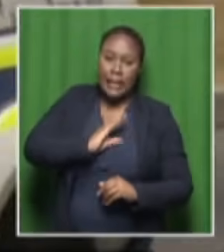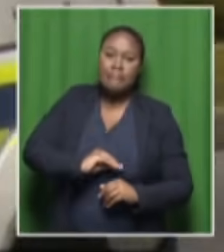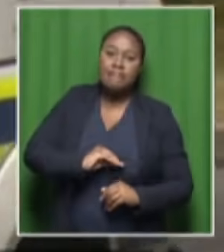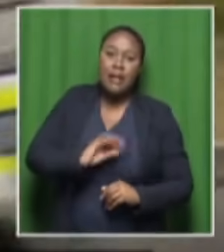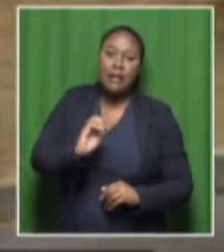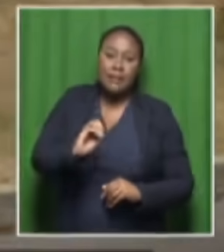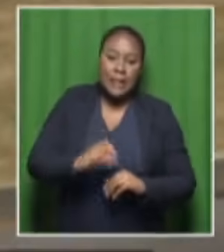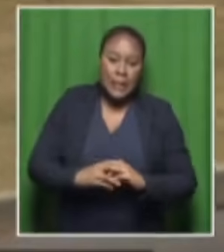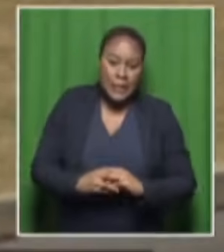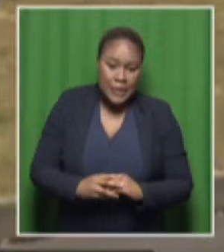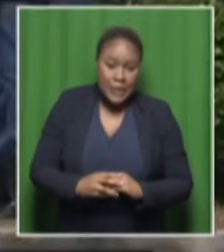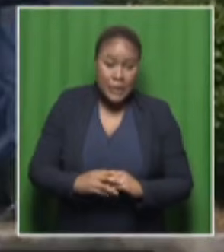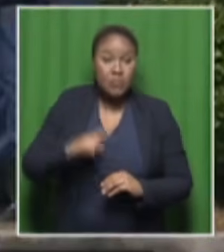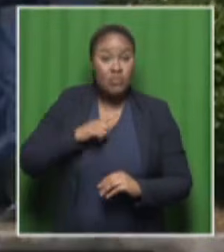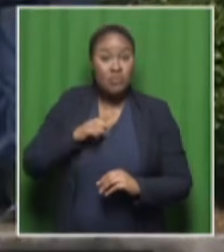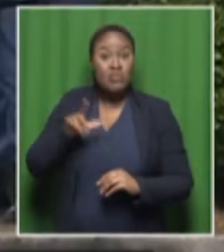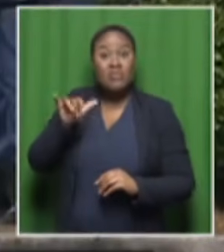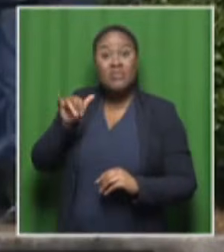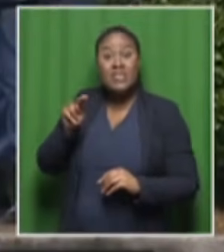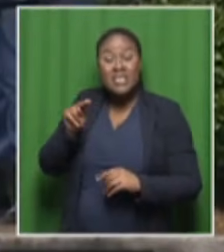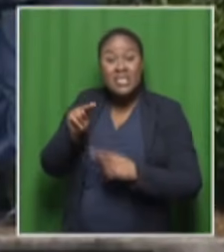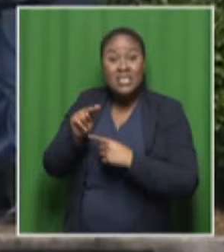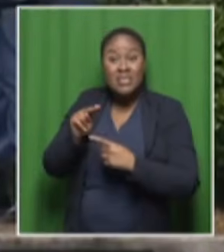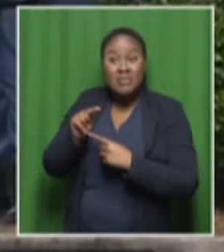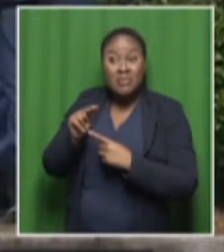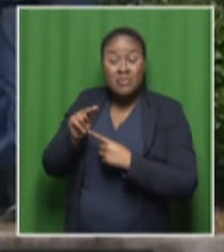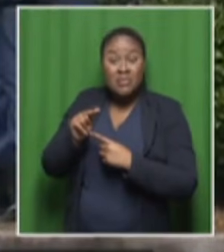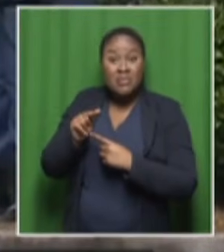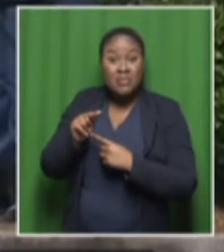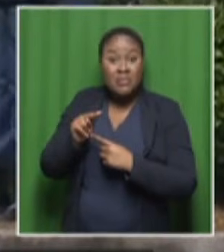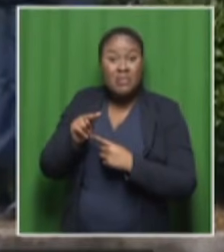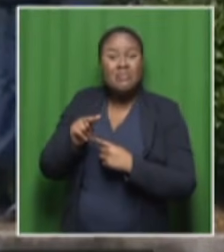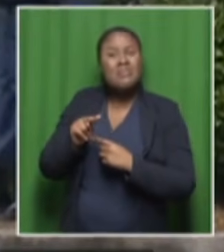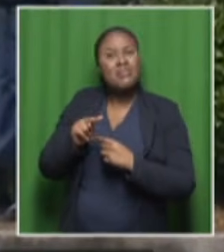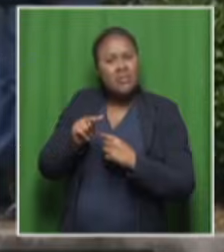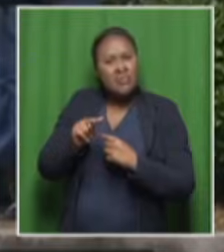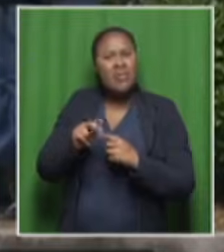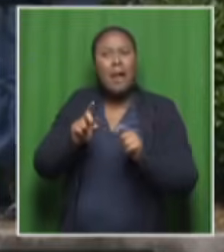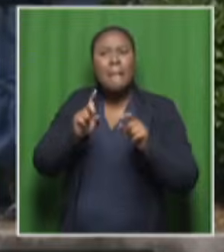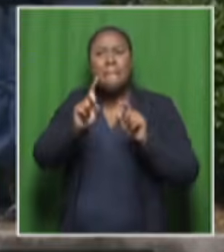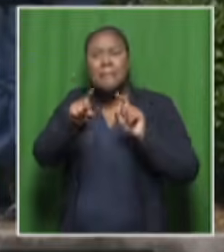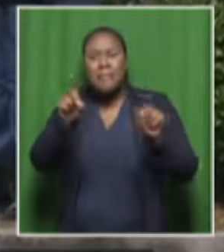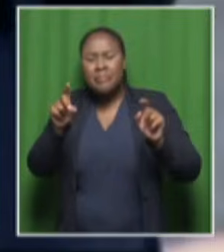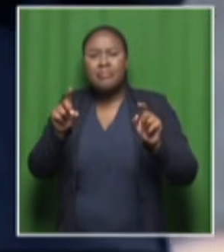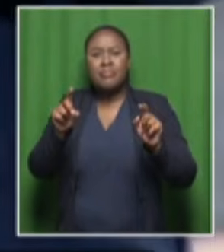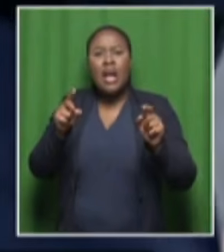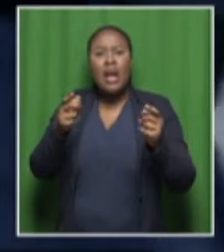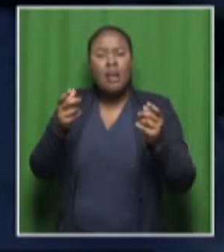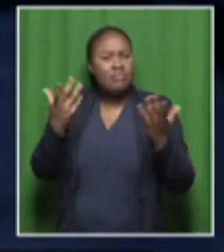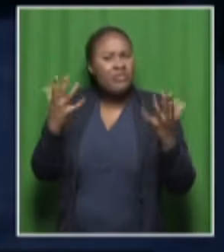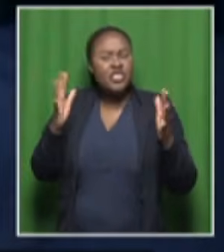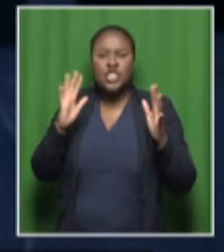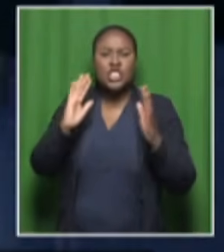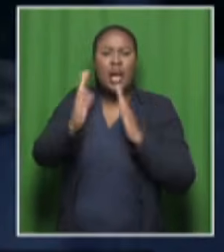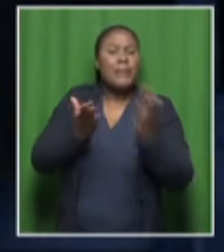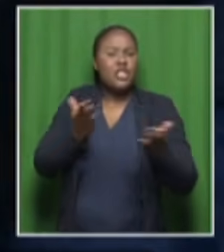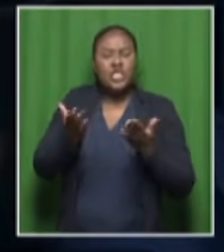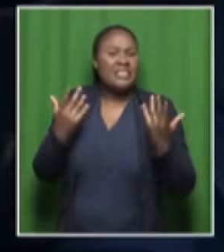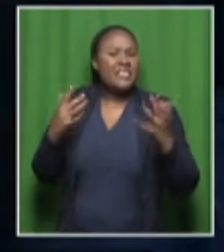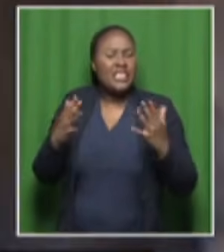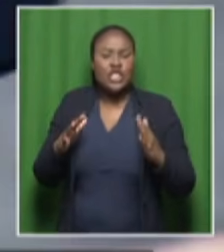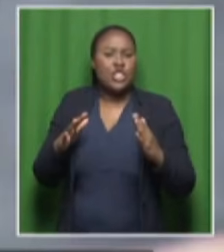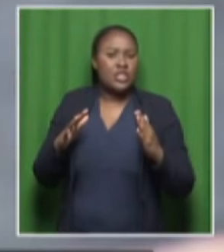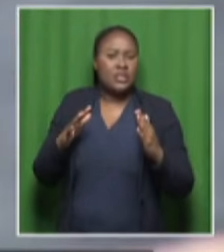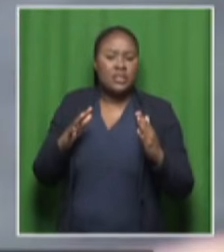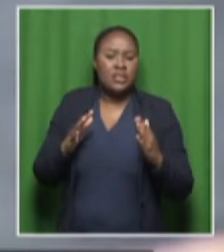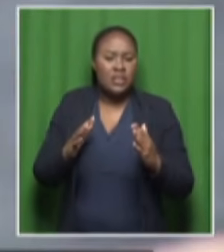that Lynn, there's other people that would have insights and that would have made submissions. And if you ask,